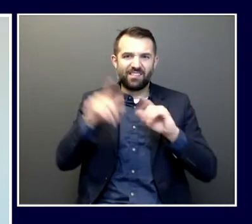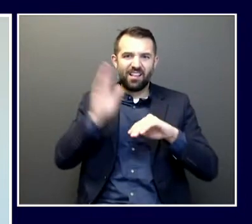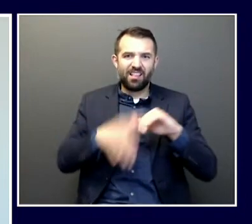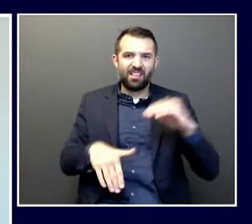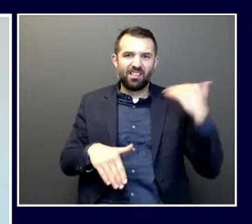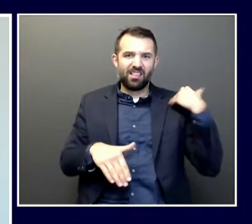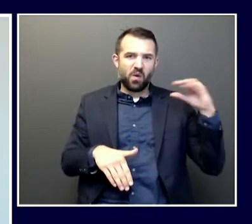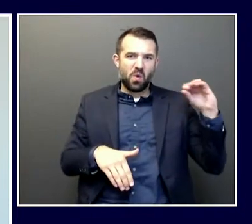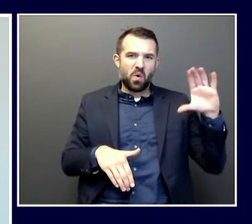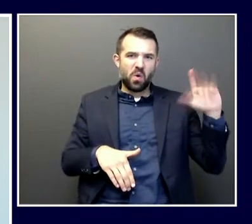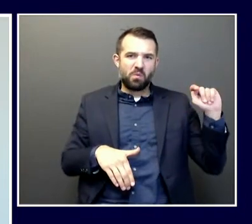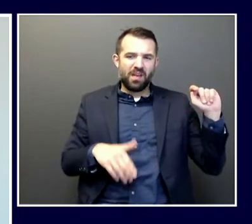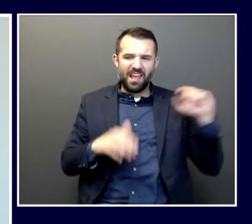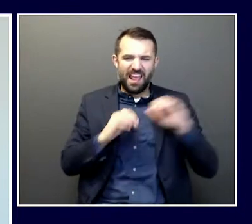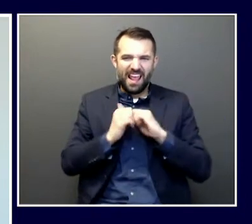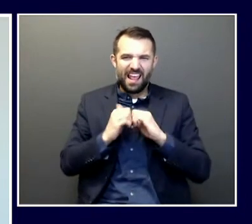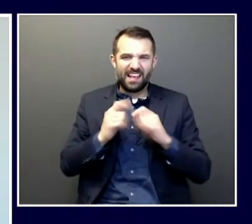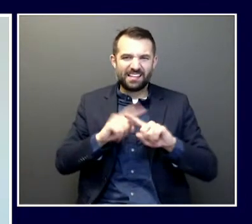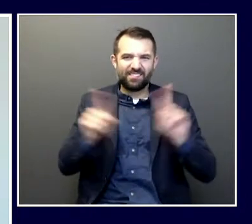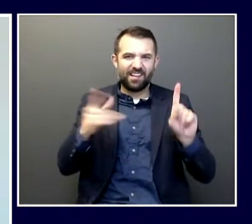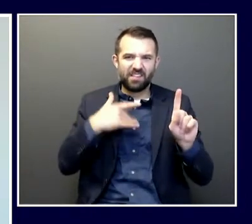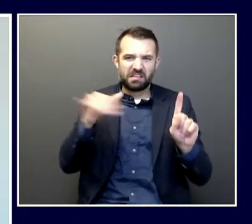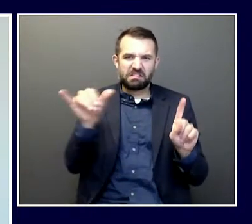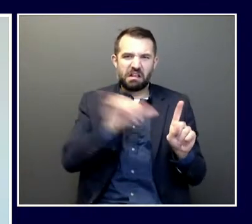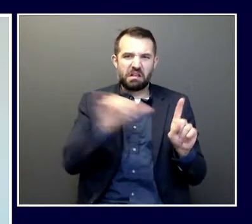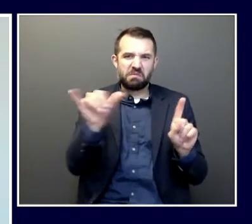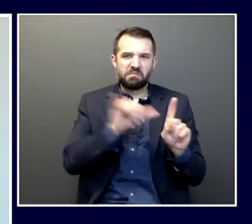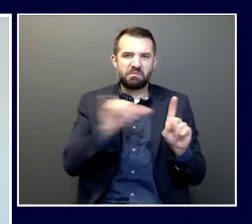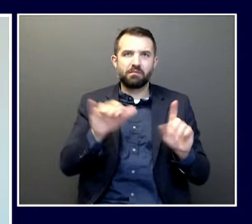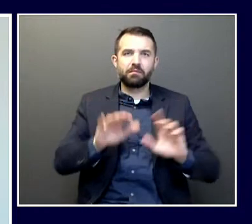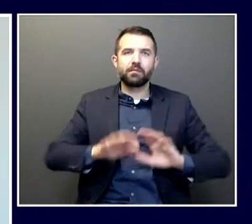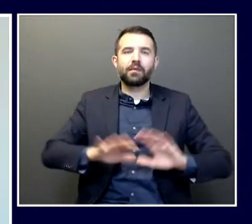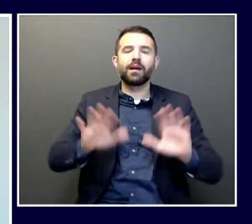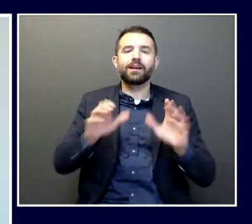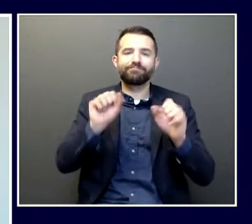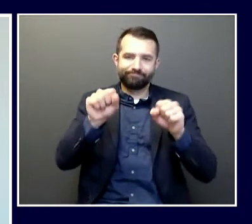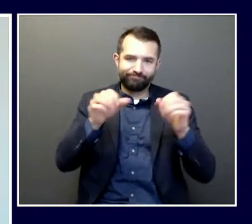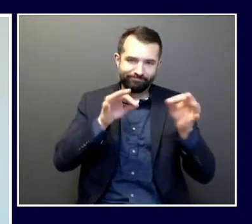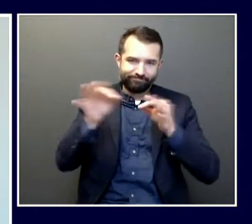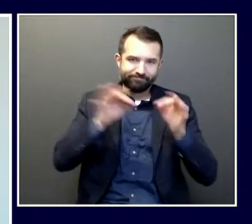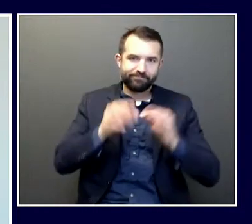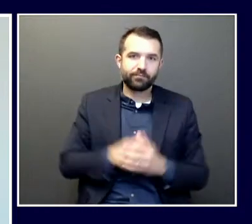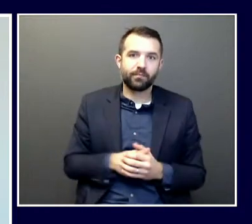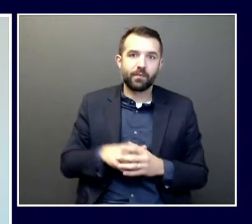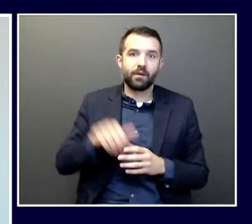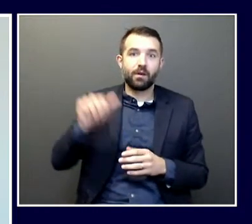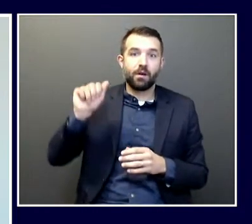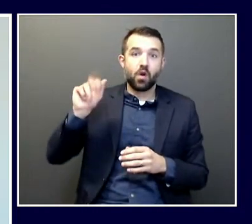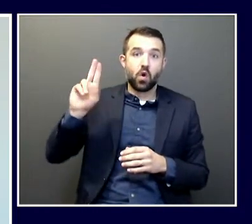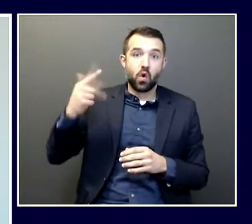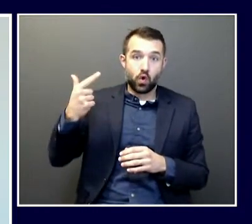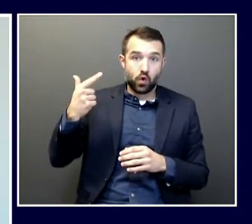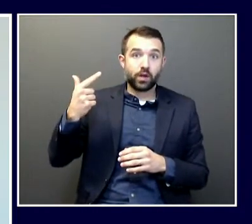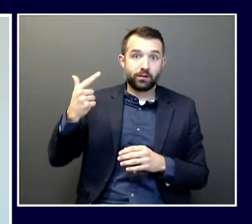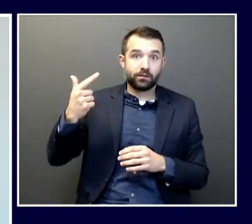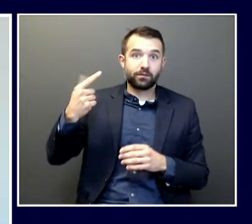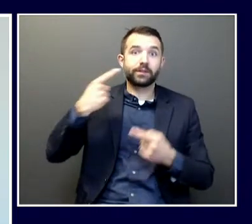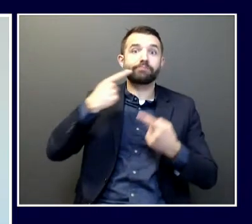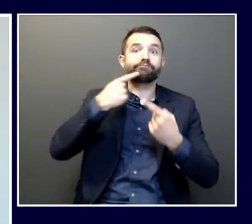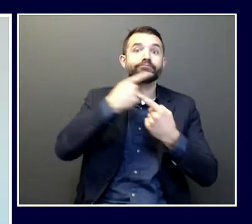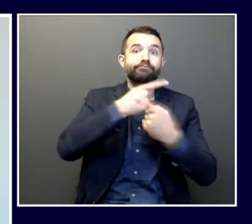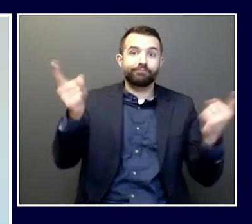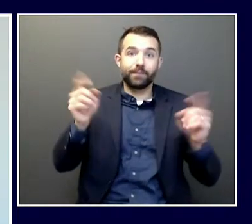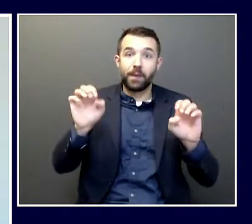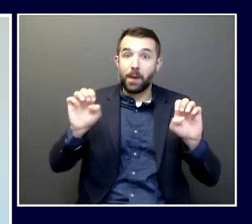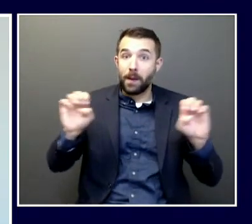So what happened is that we issued an emergency rule in August that lasts 90 days. Simultaneously, we proposed a final